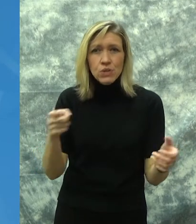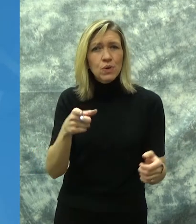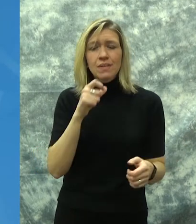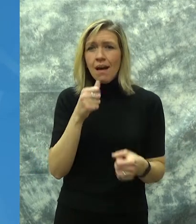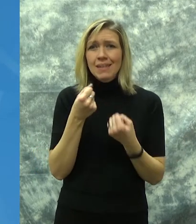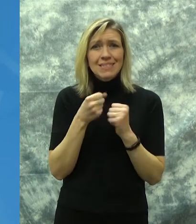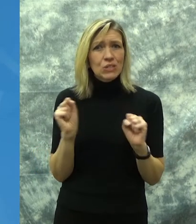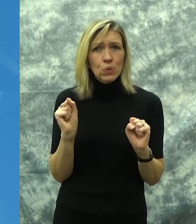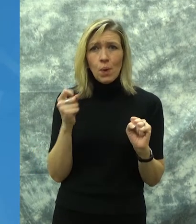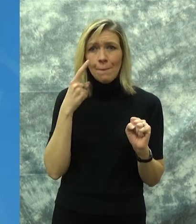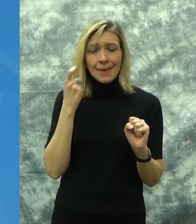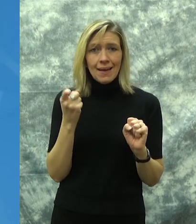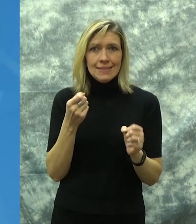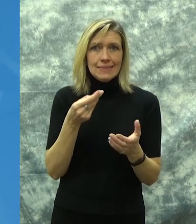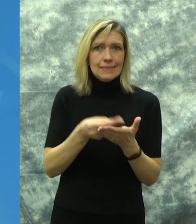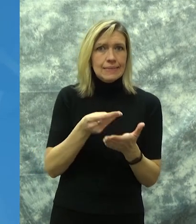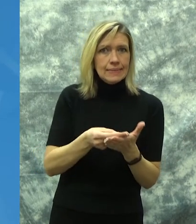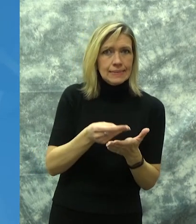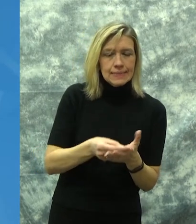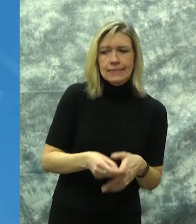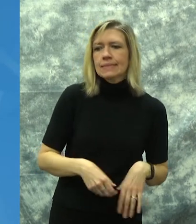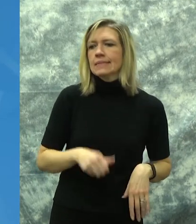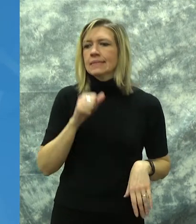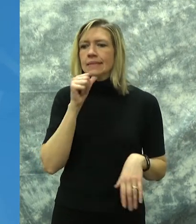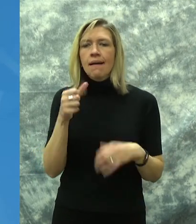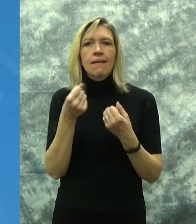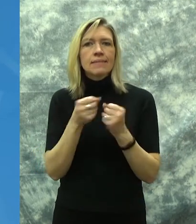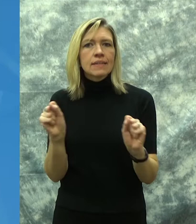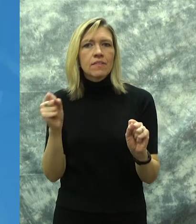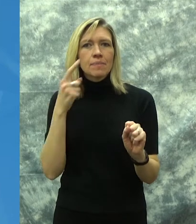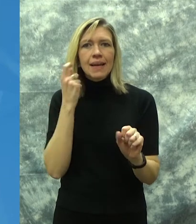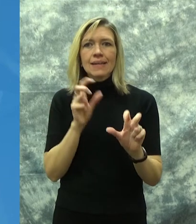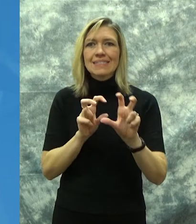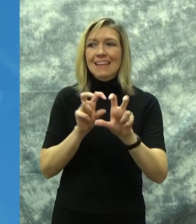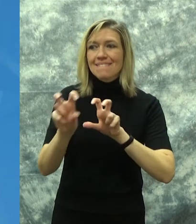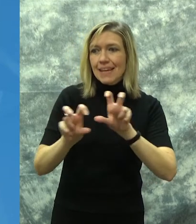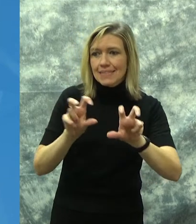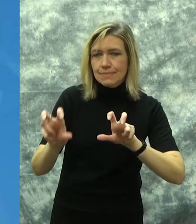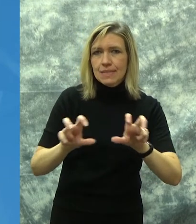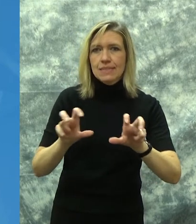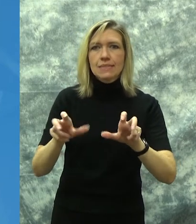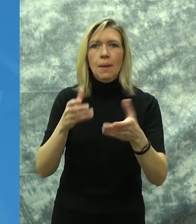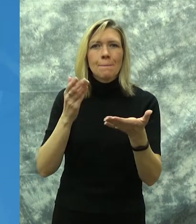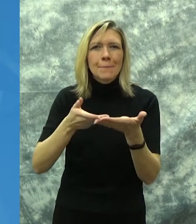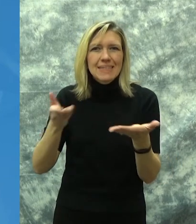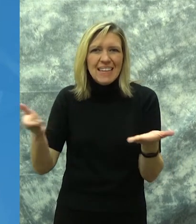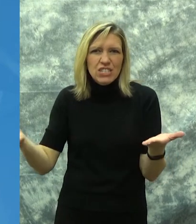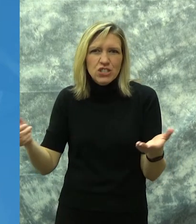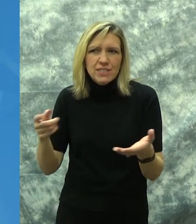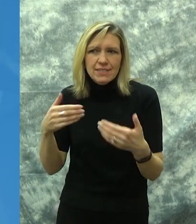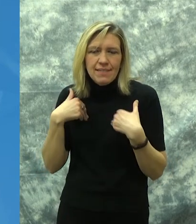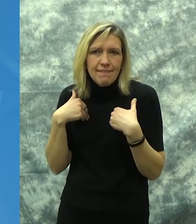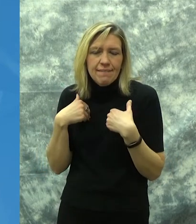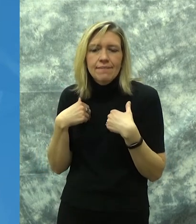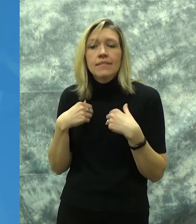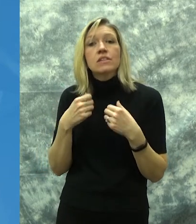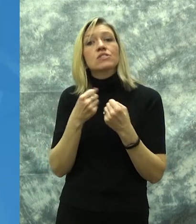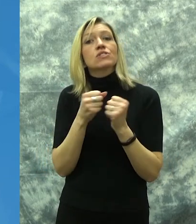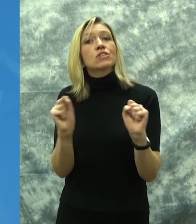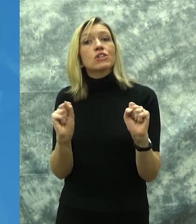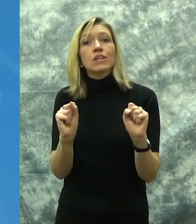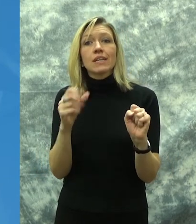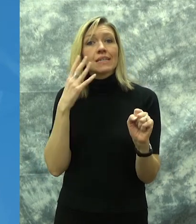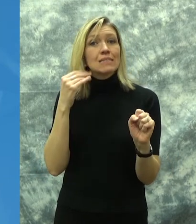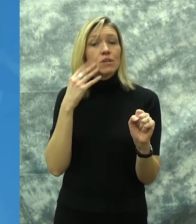account. You are not secure because of your investments or your possessions. Security can be experienced in one way